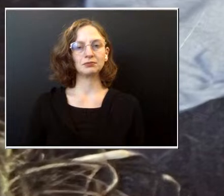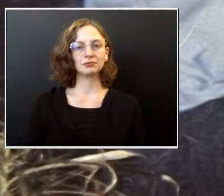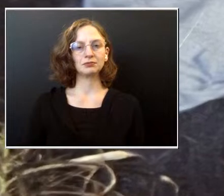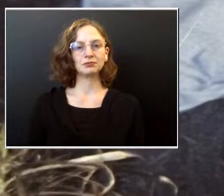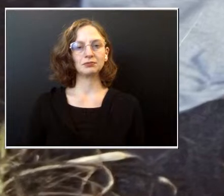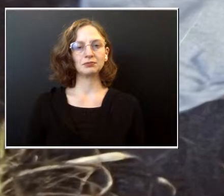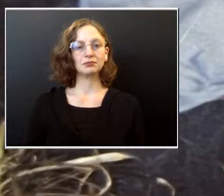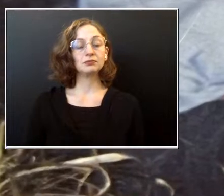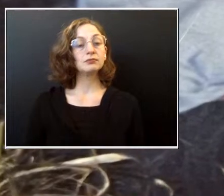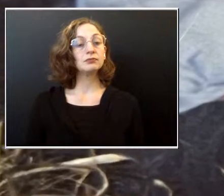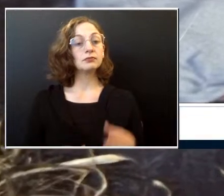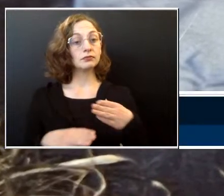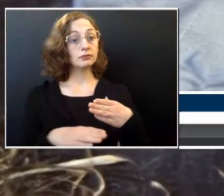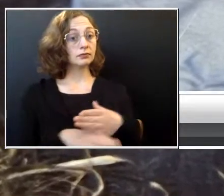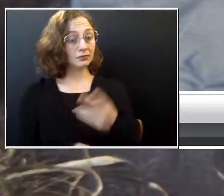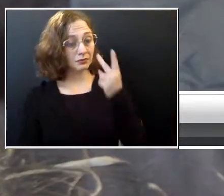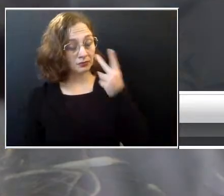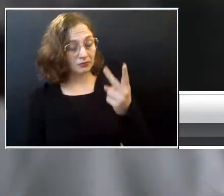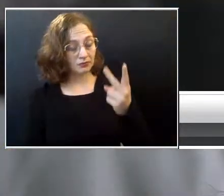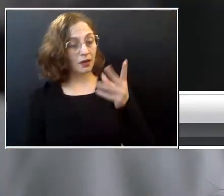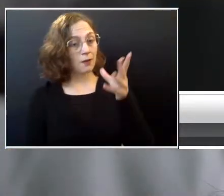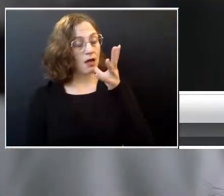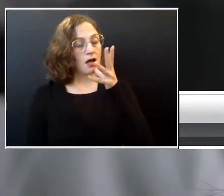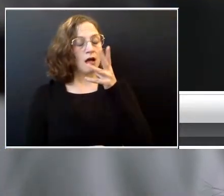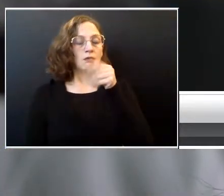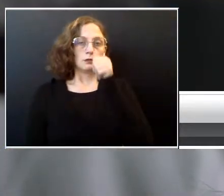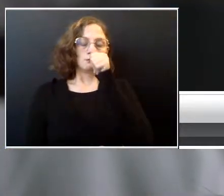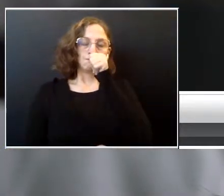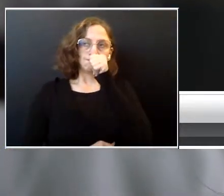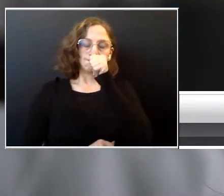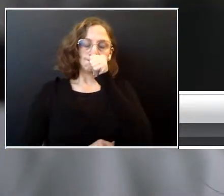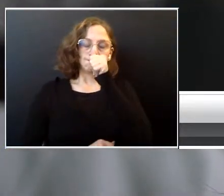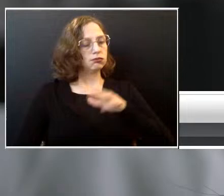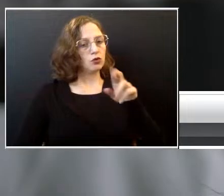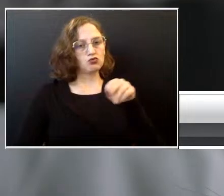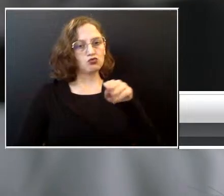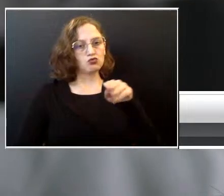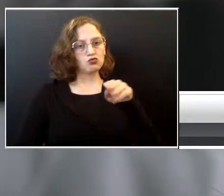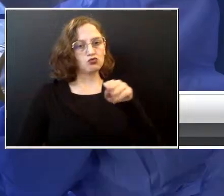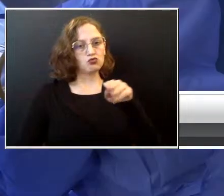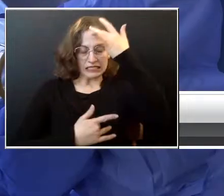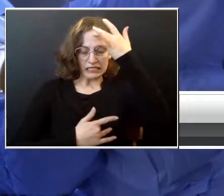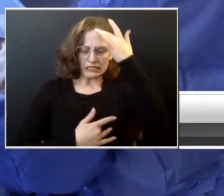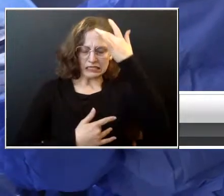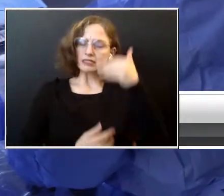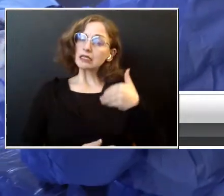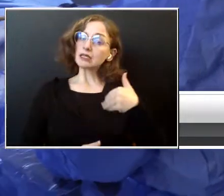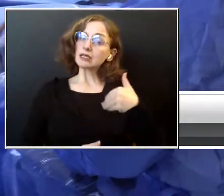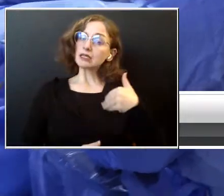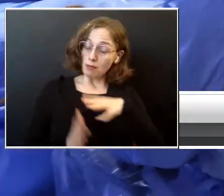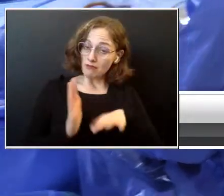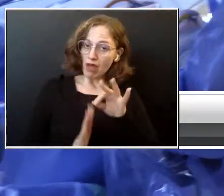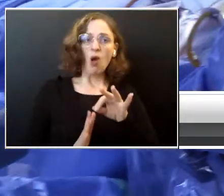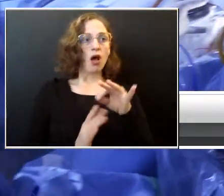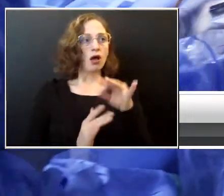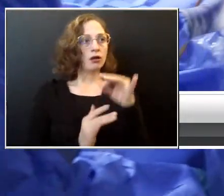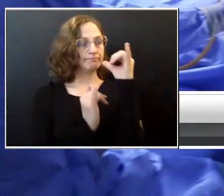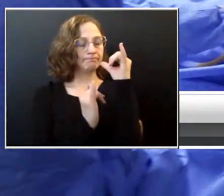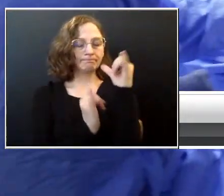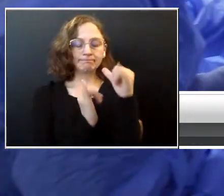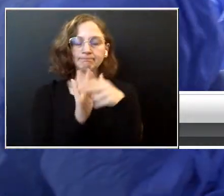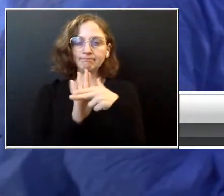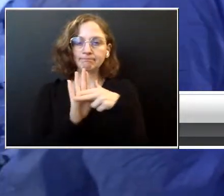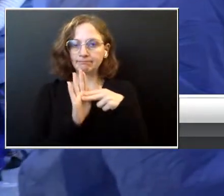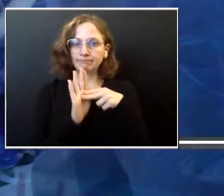After watching her mom suffer with a rare disease, a young woman learns she shares the same diagnosis, but that doesn't mean she'll share the